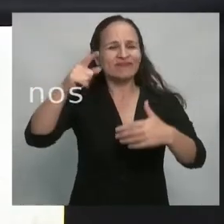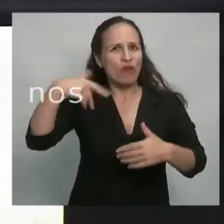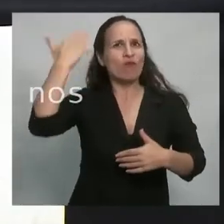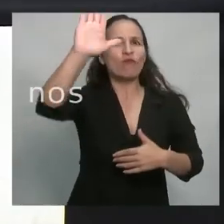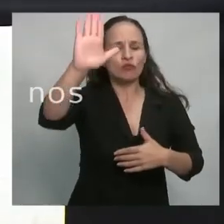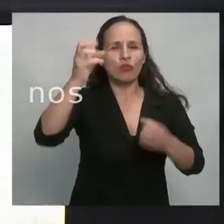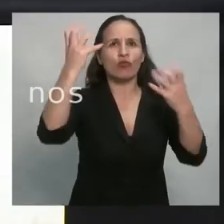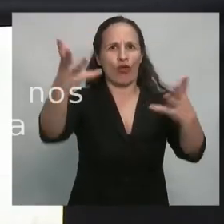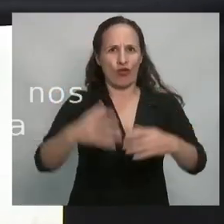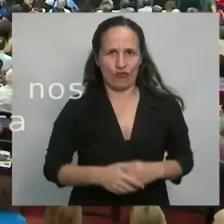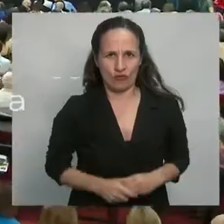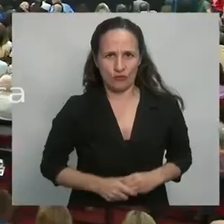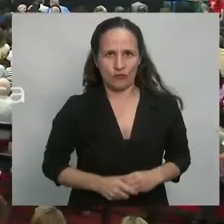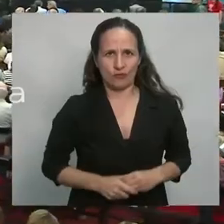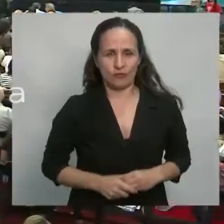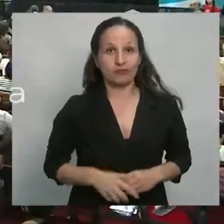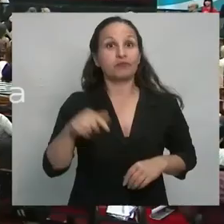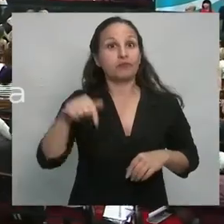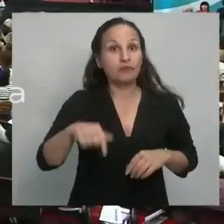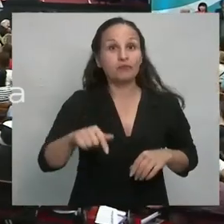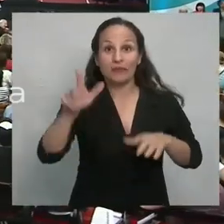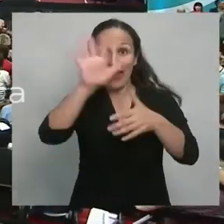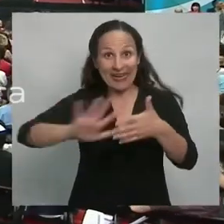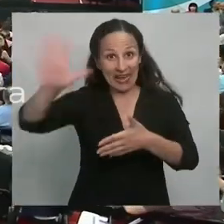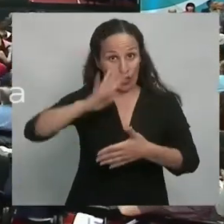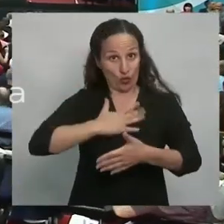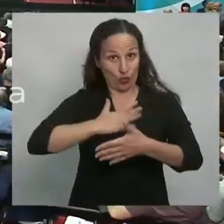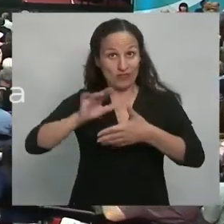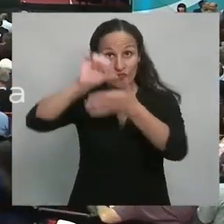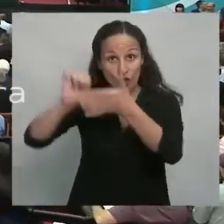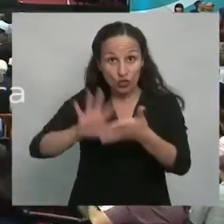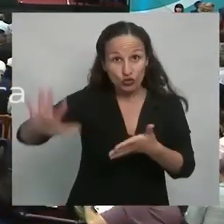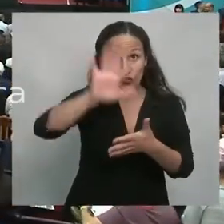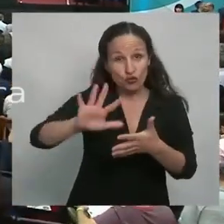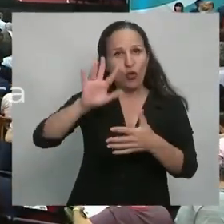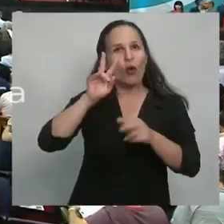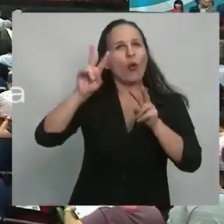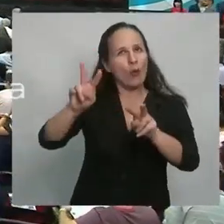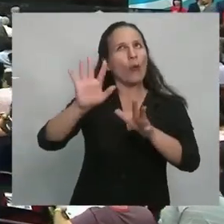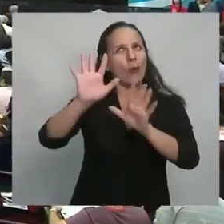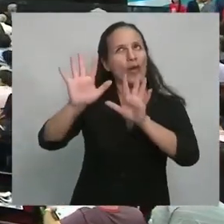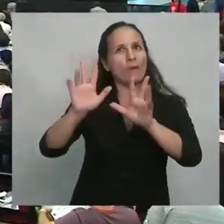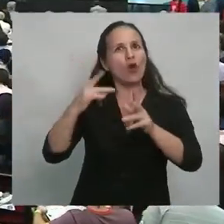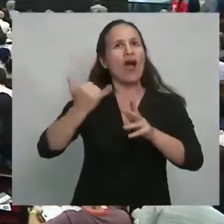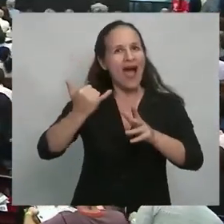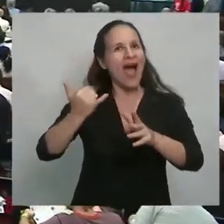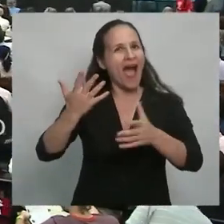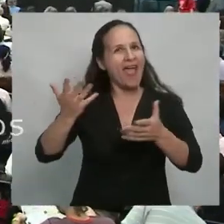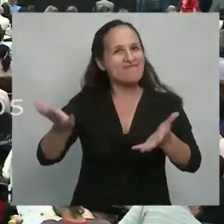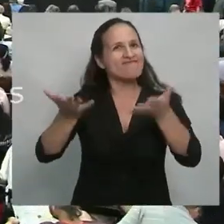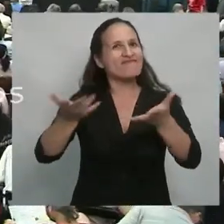When we look at our region, we see an incredible flowering of knowledge production, of culture, of